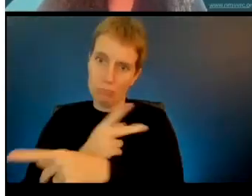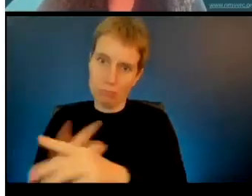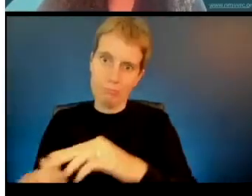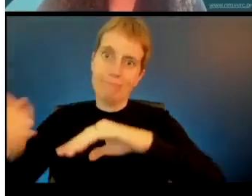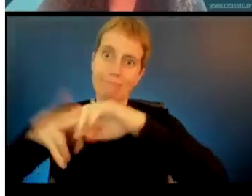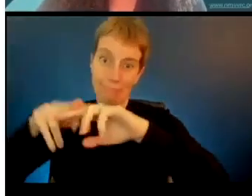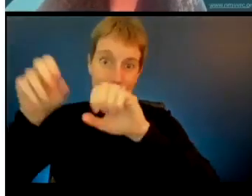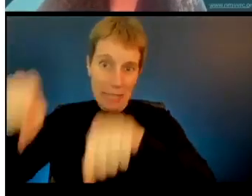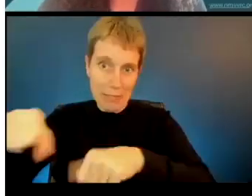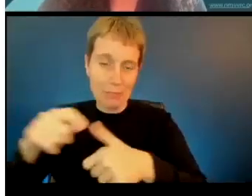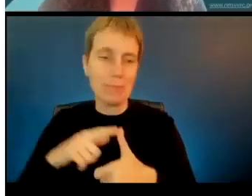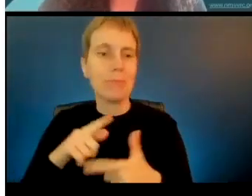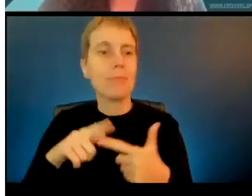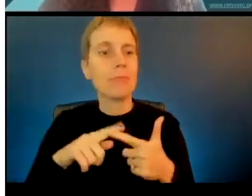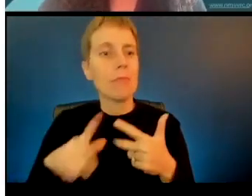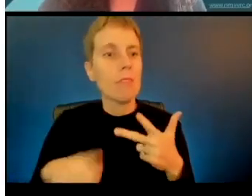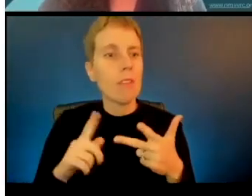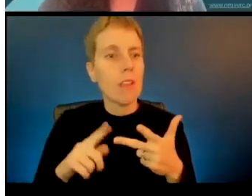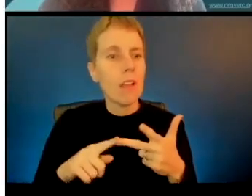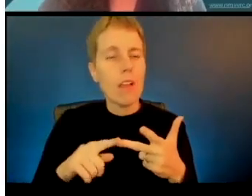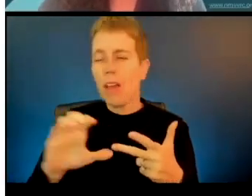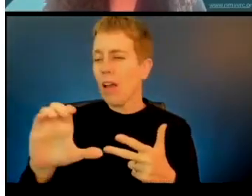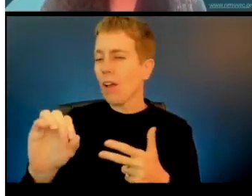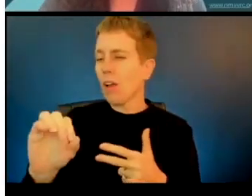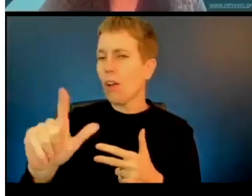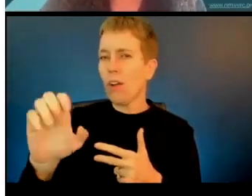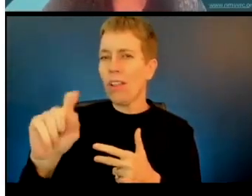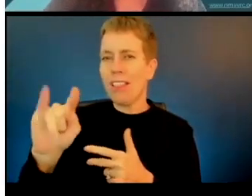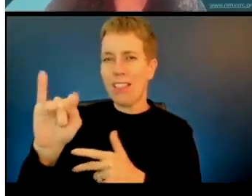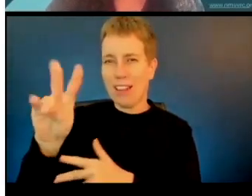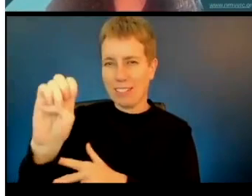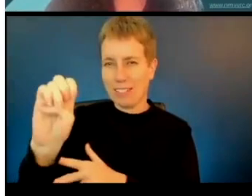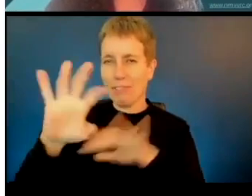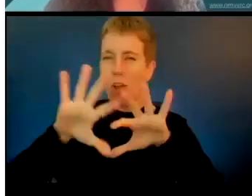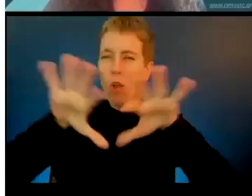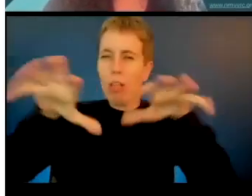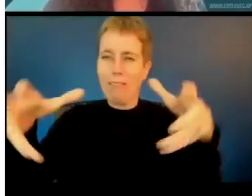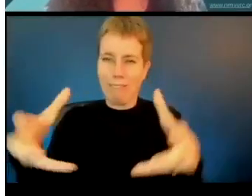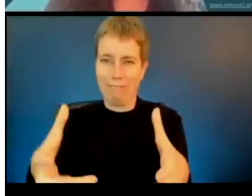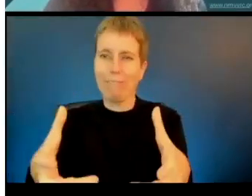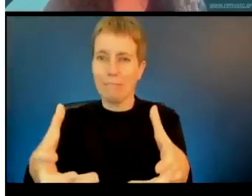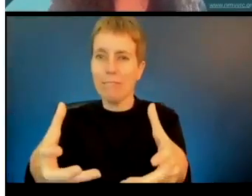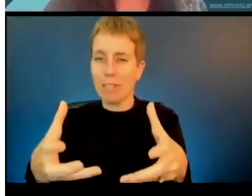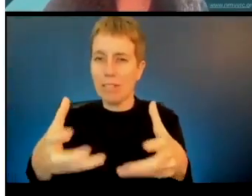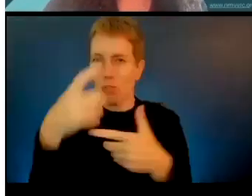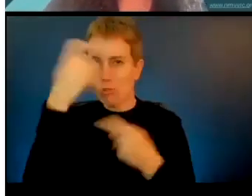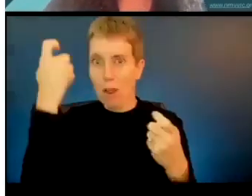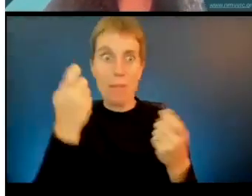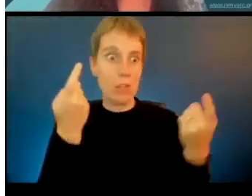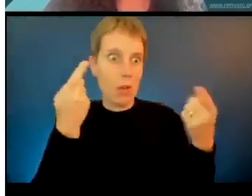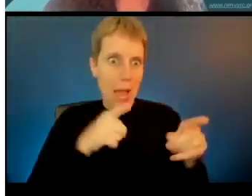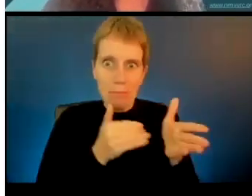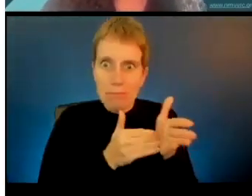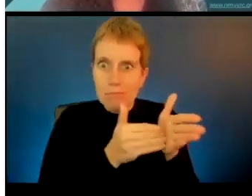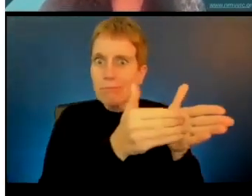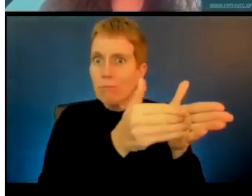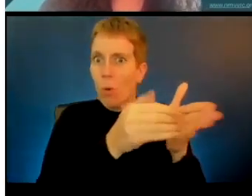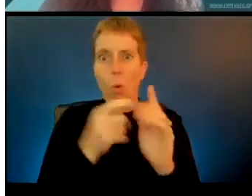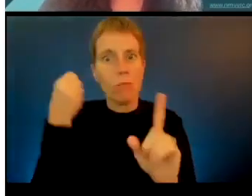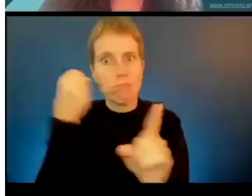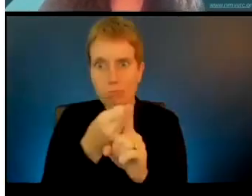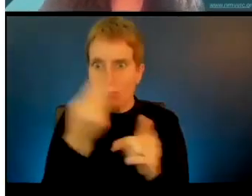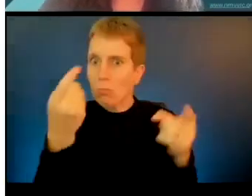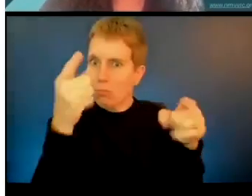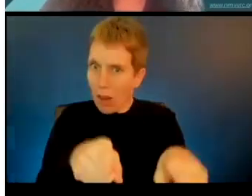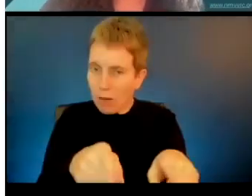an event or a series of events that impact a large group of people or peoples or community. So